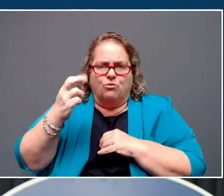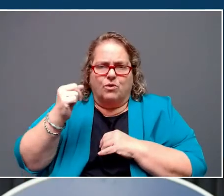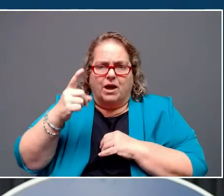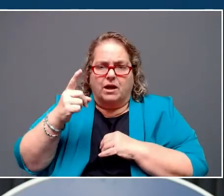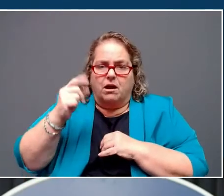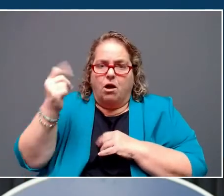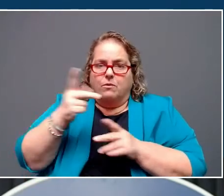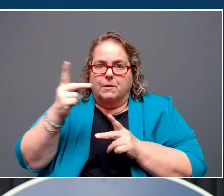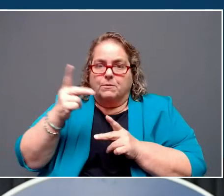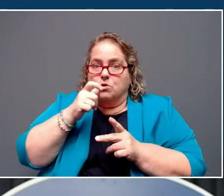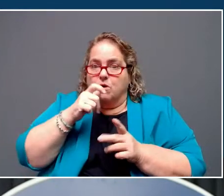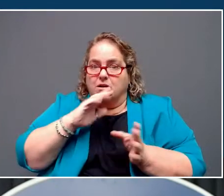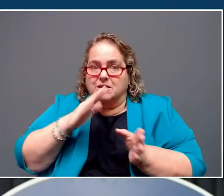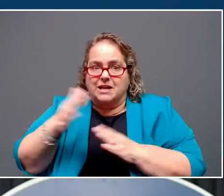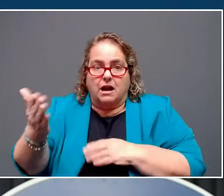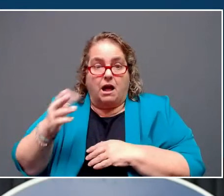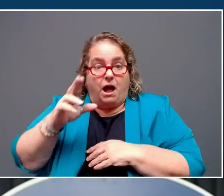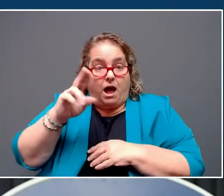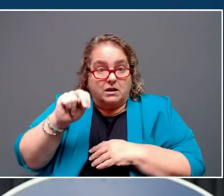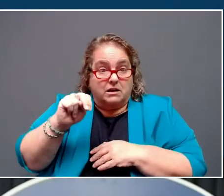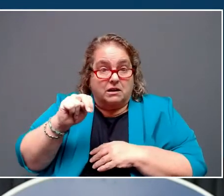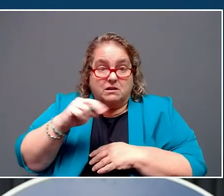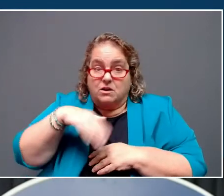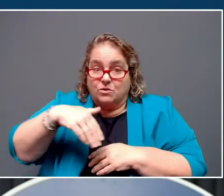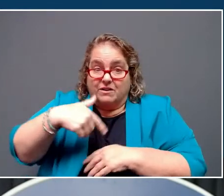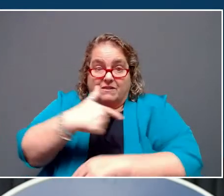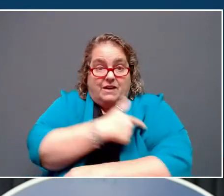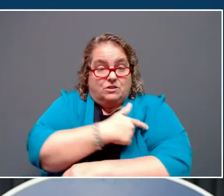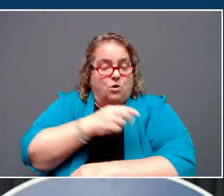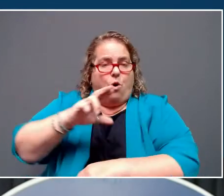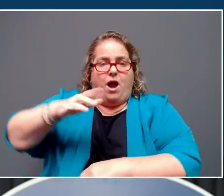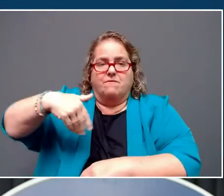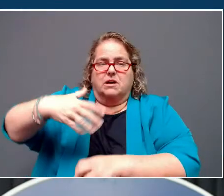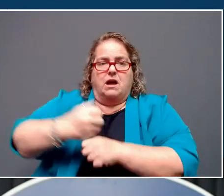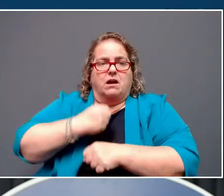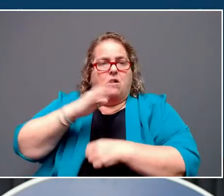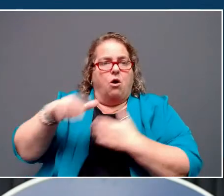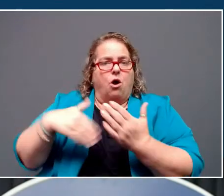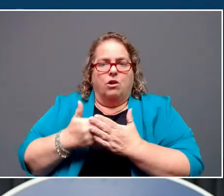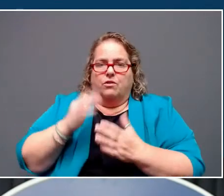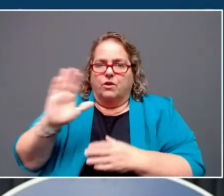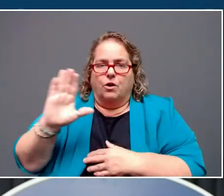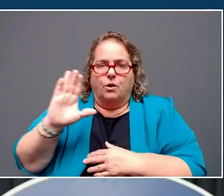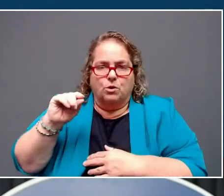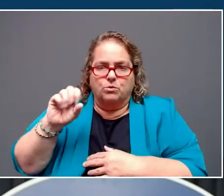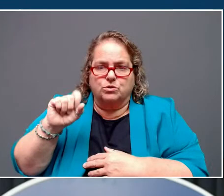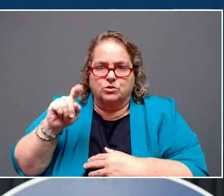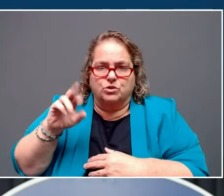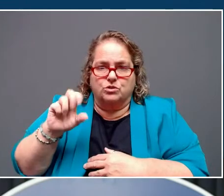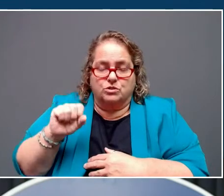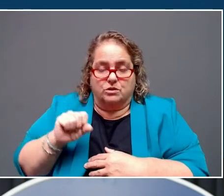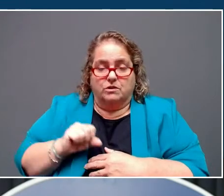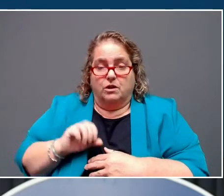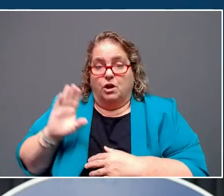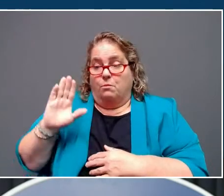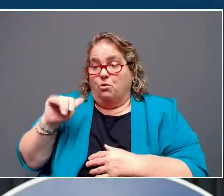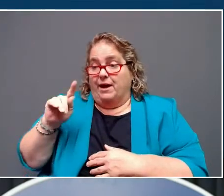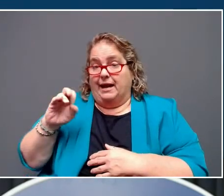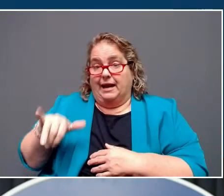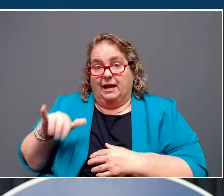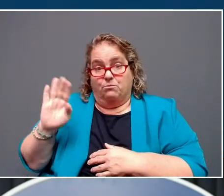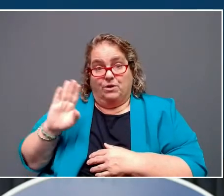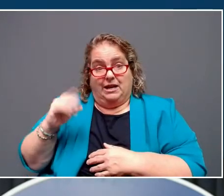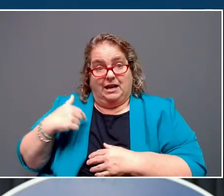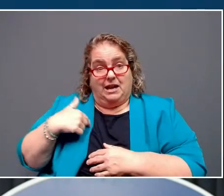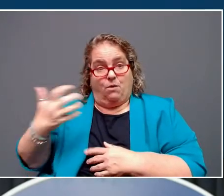either unvaccinated or haven't gotten all of their boosters. Brittany and I want to encourage everybody to get this